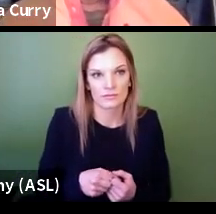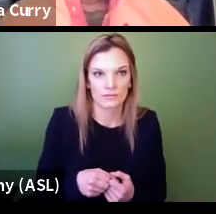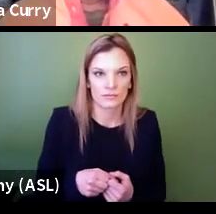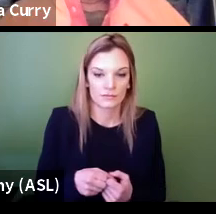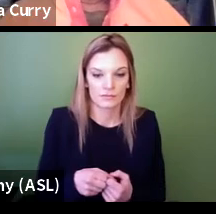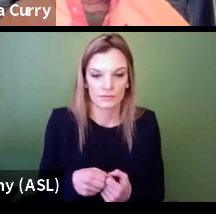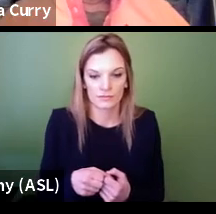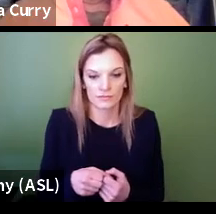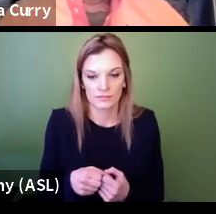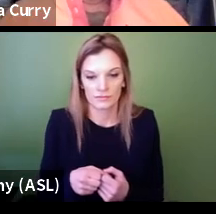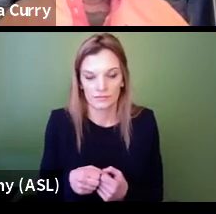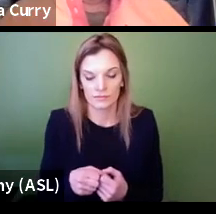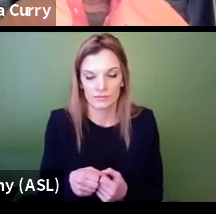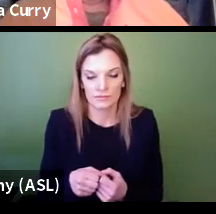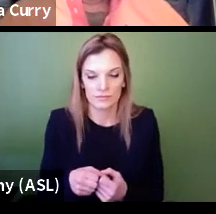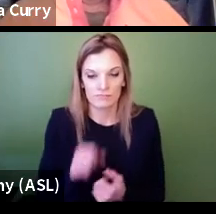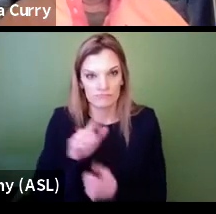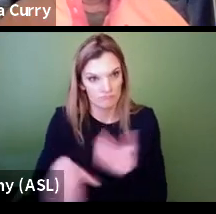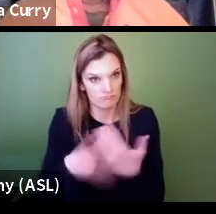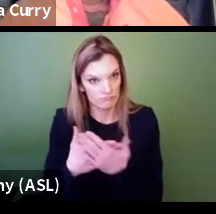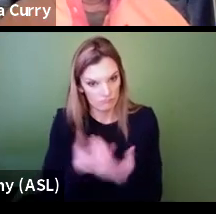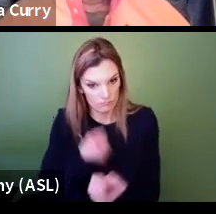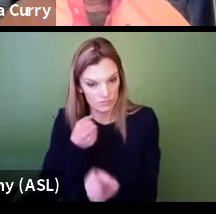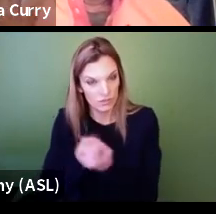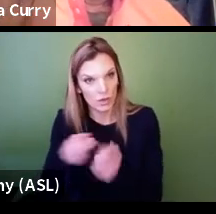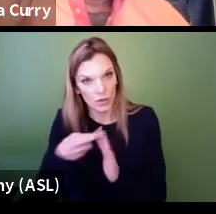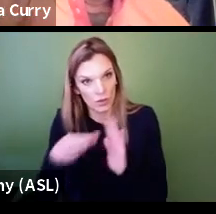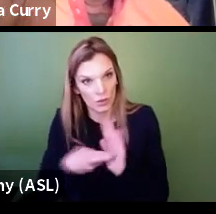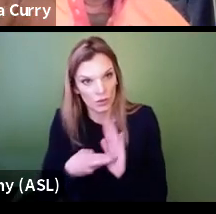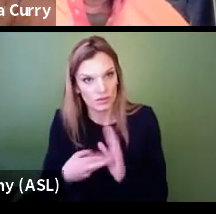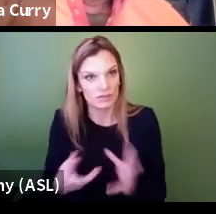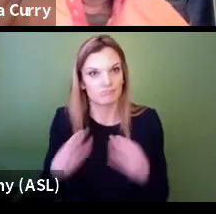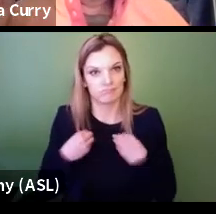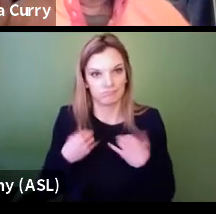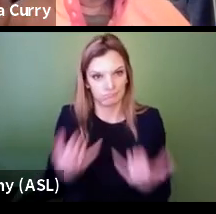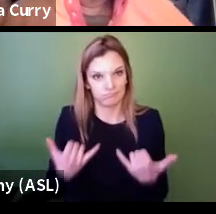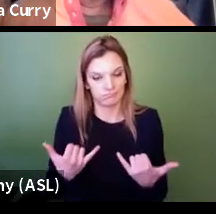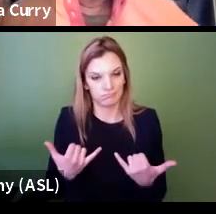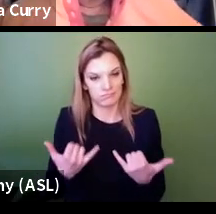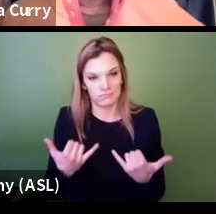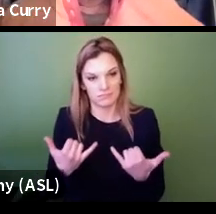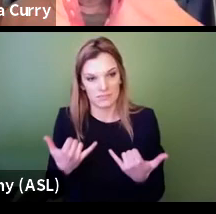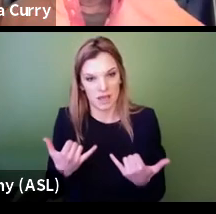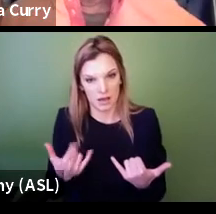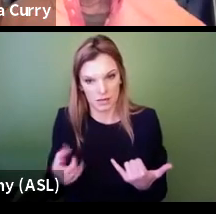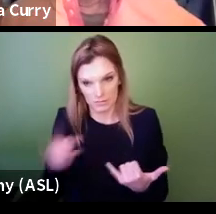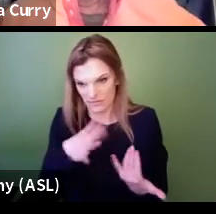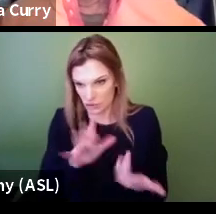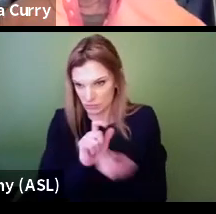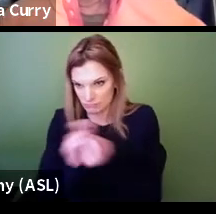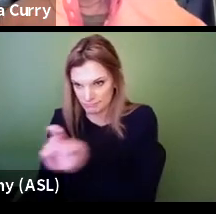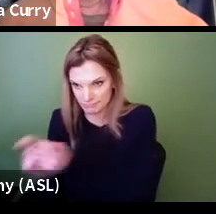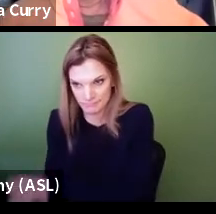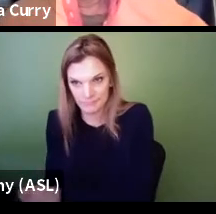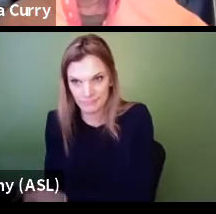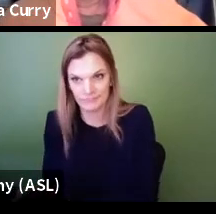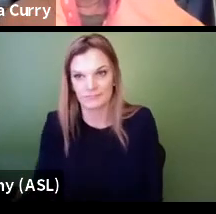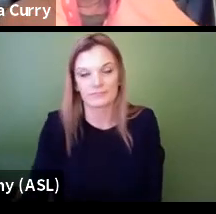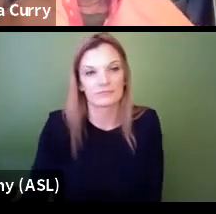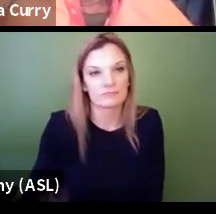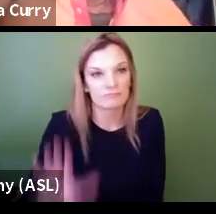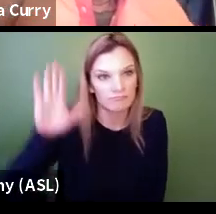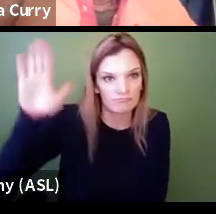All in favor of the adoption of the rules presently before us as have been amended, raise your